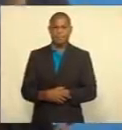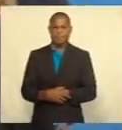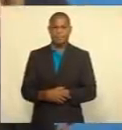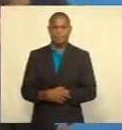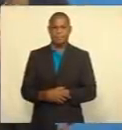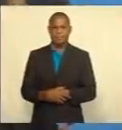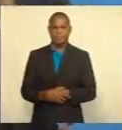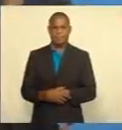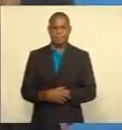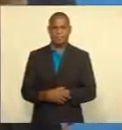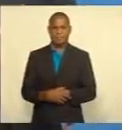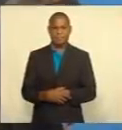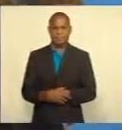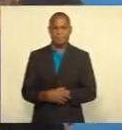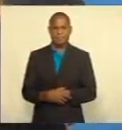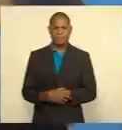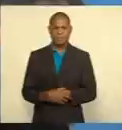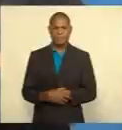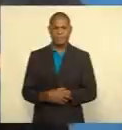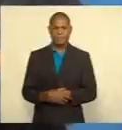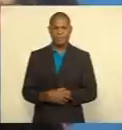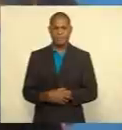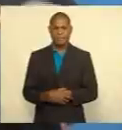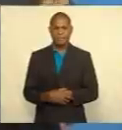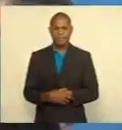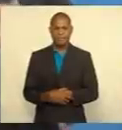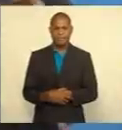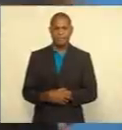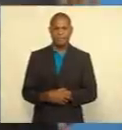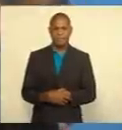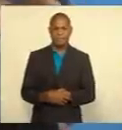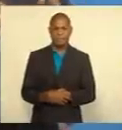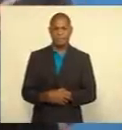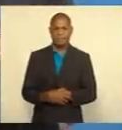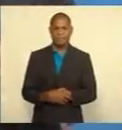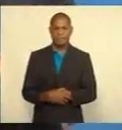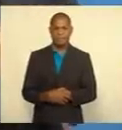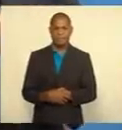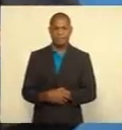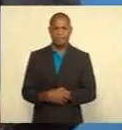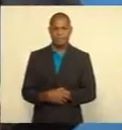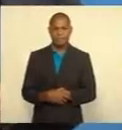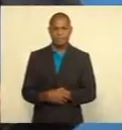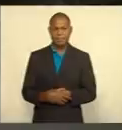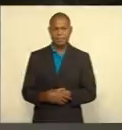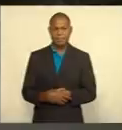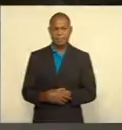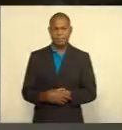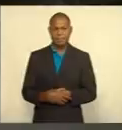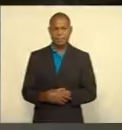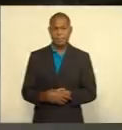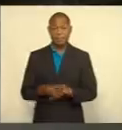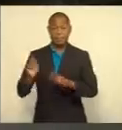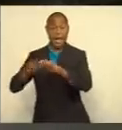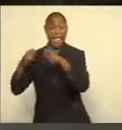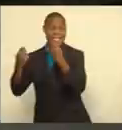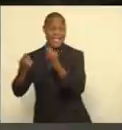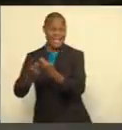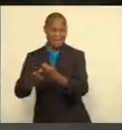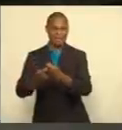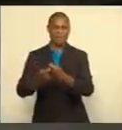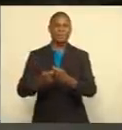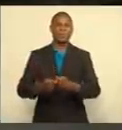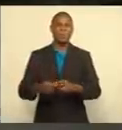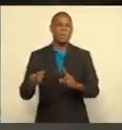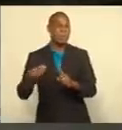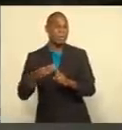the police team at the border. So all they need to do is to identify themselves at the border. A team from the CWM hospital